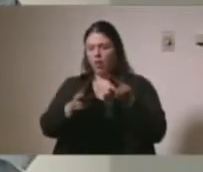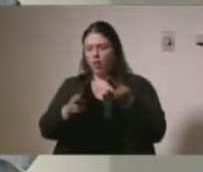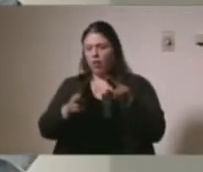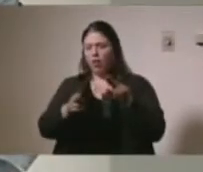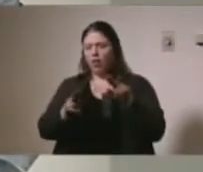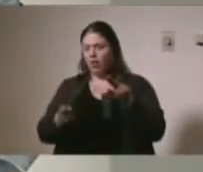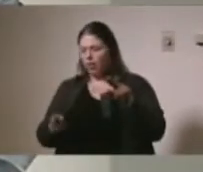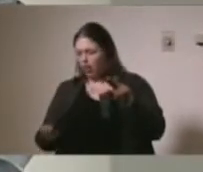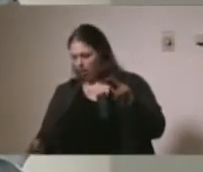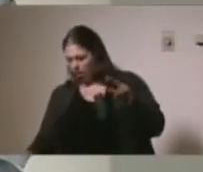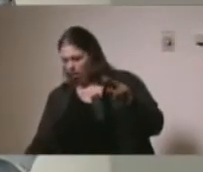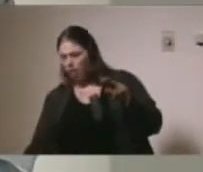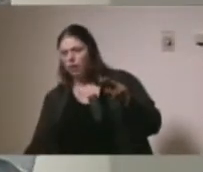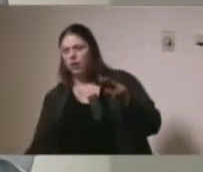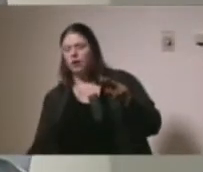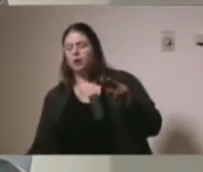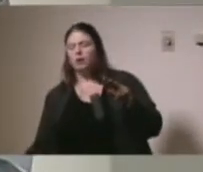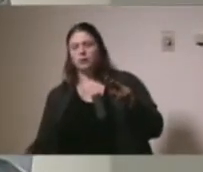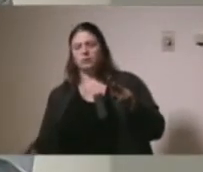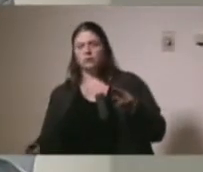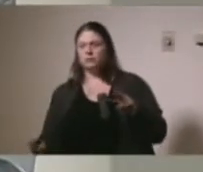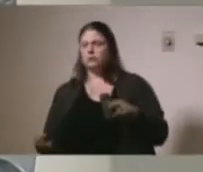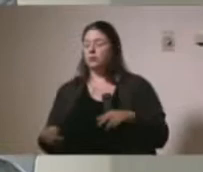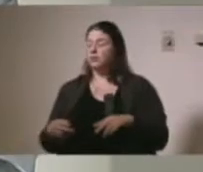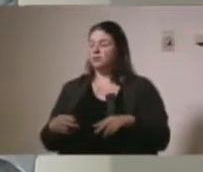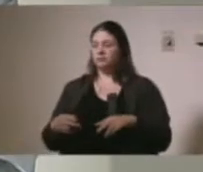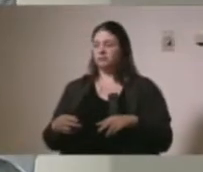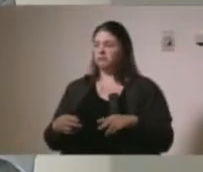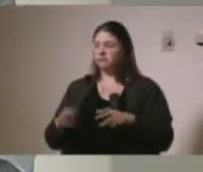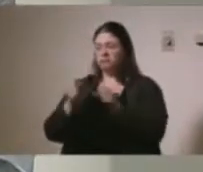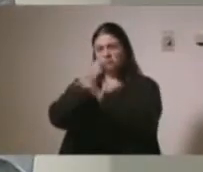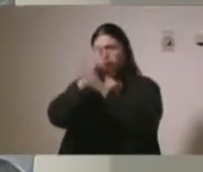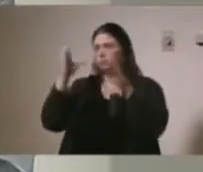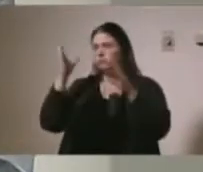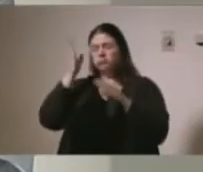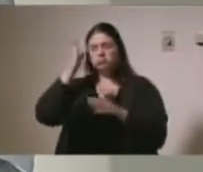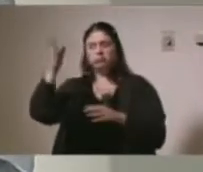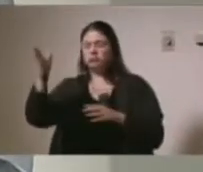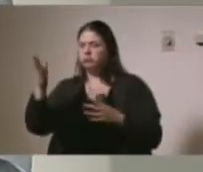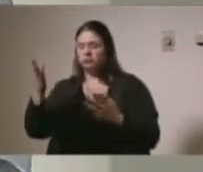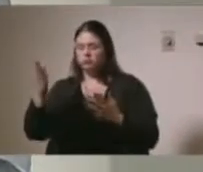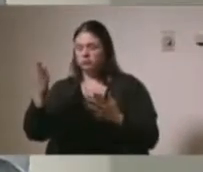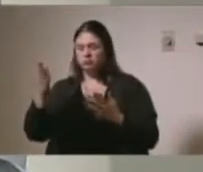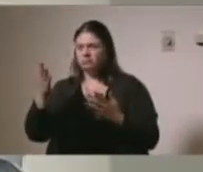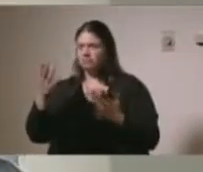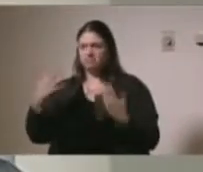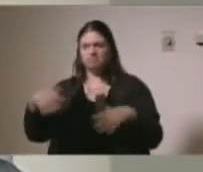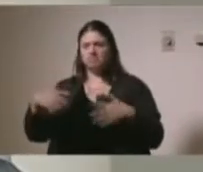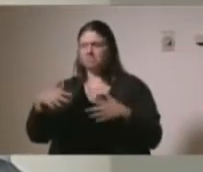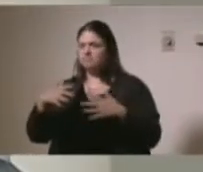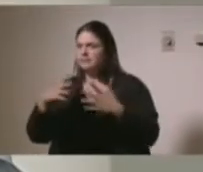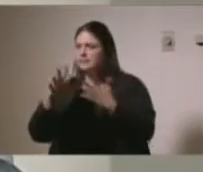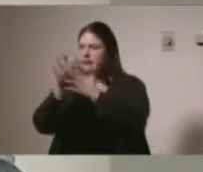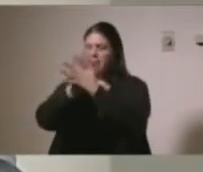So the outlook for Italy is not good, and the same applies to the other Western countries.